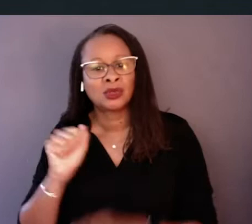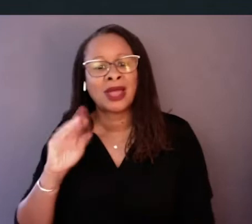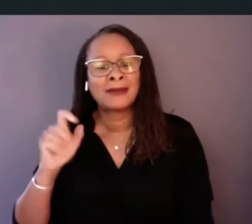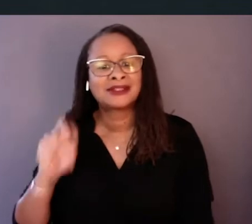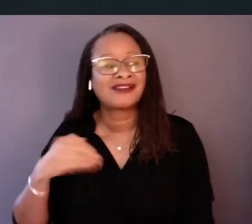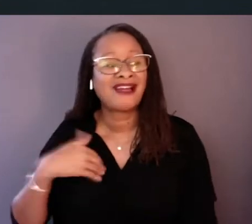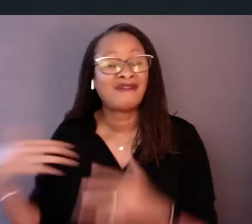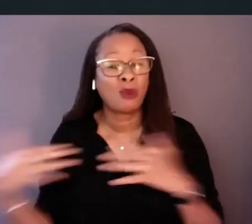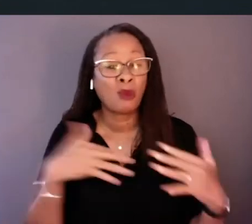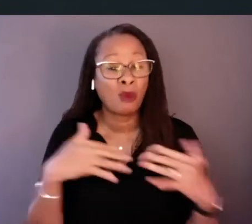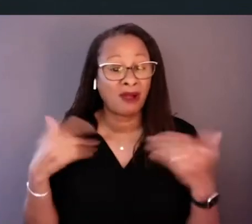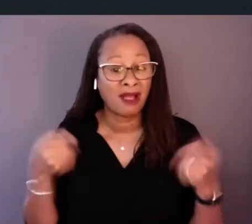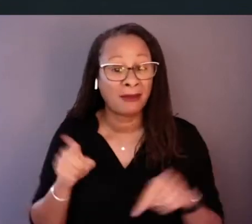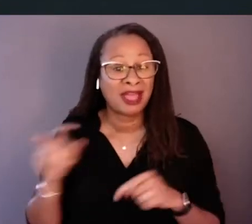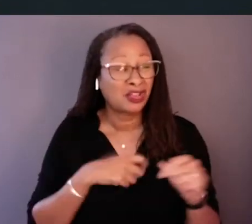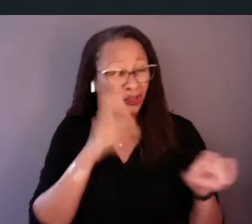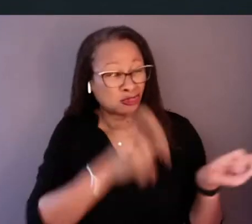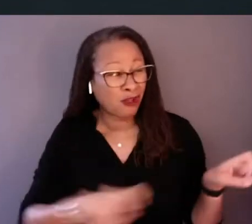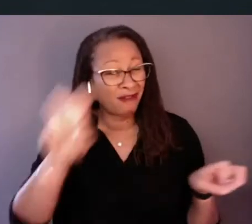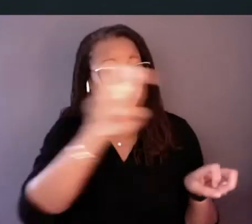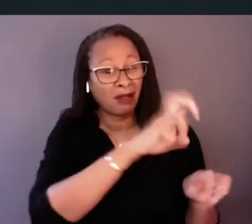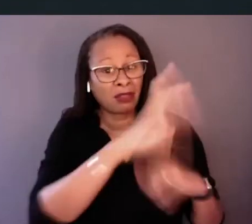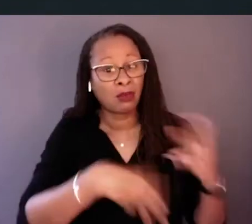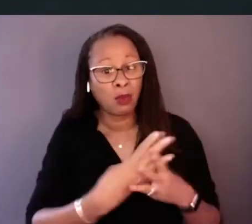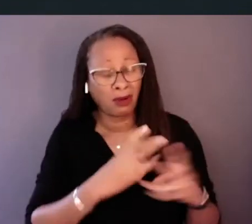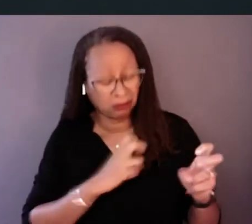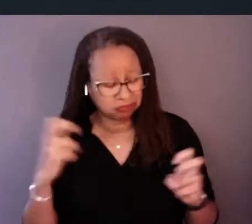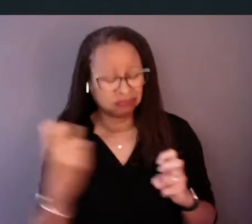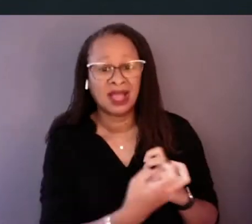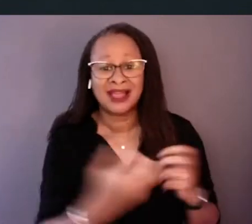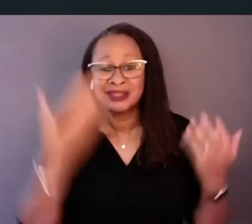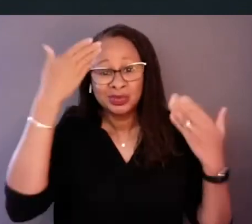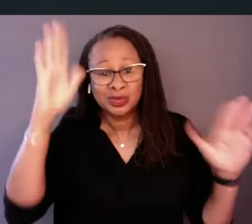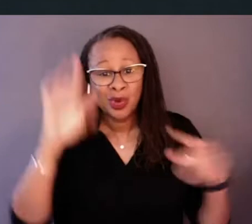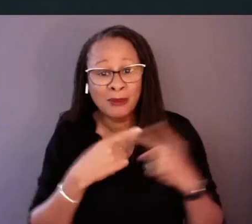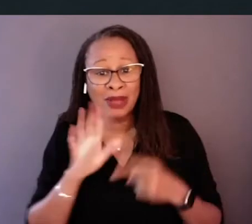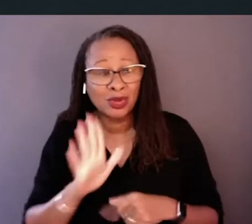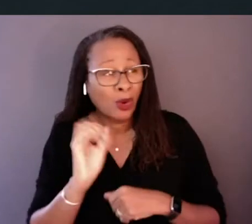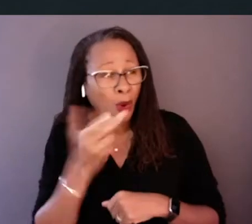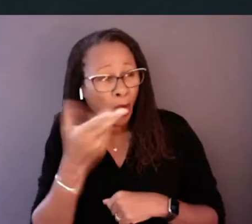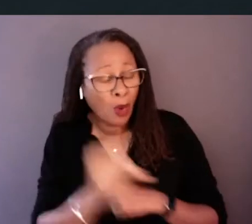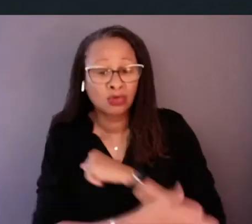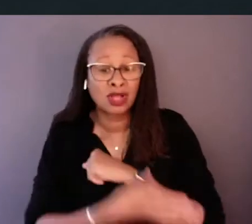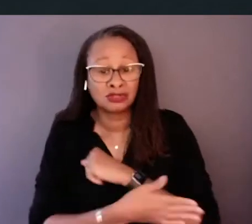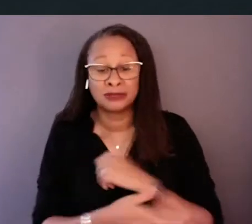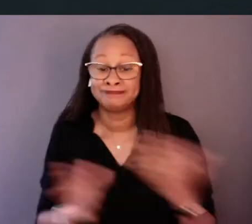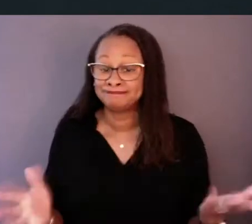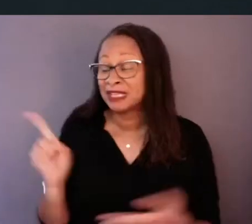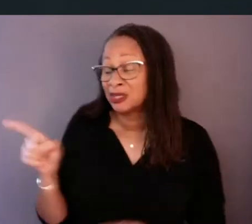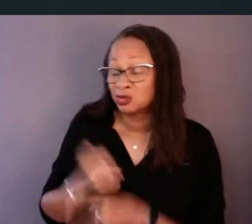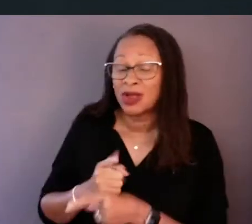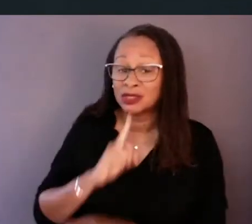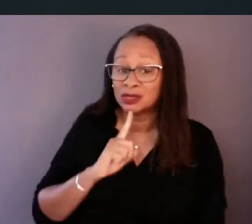there, and you've been traveling all over the world, and you honestly, you don't even know much about your country, which is true for most